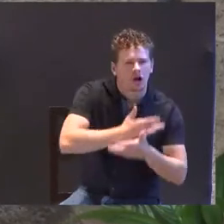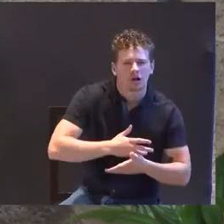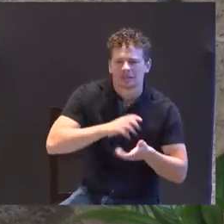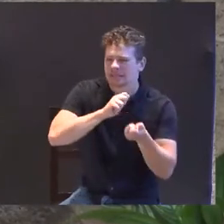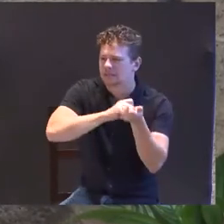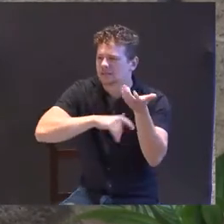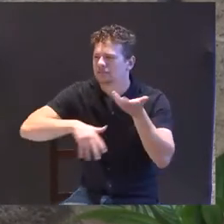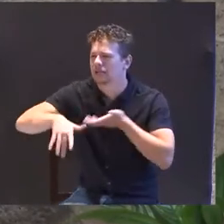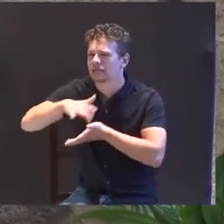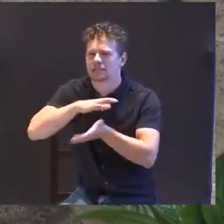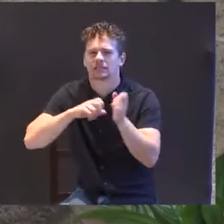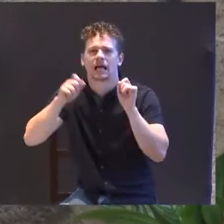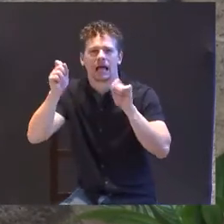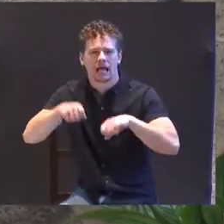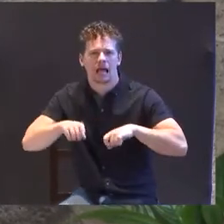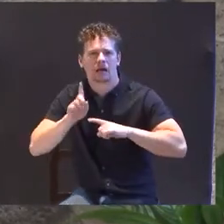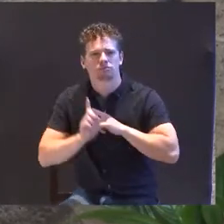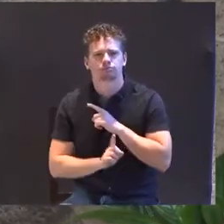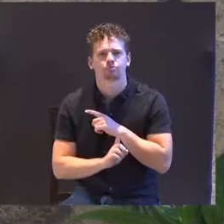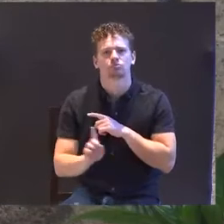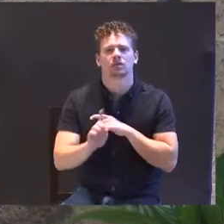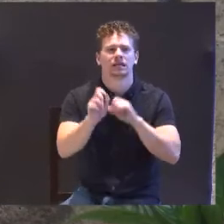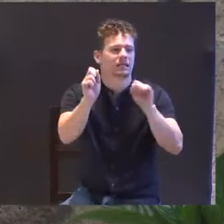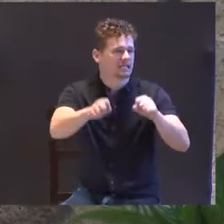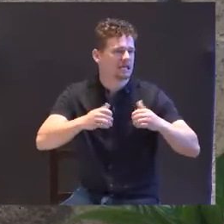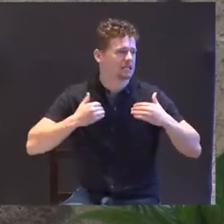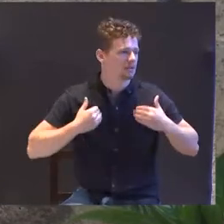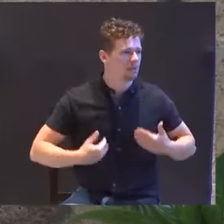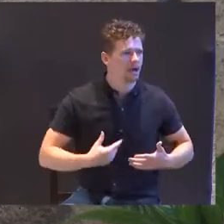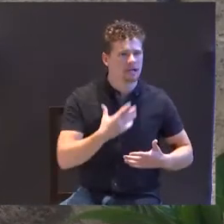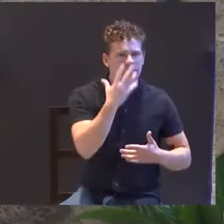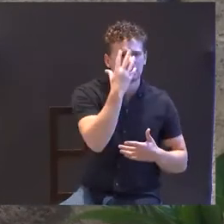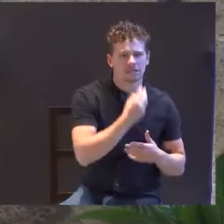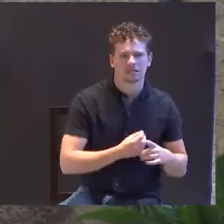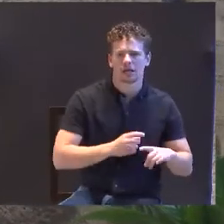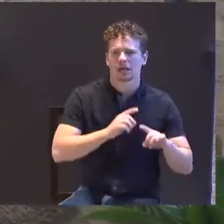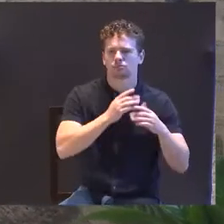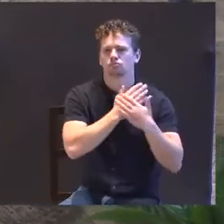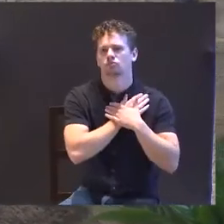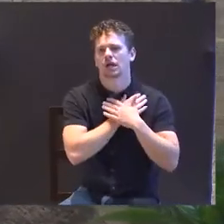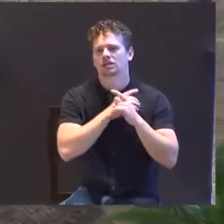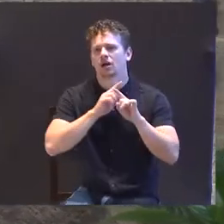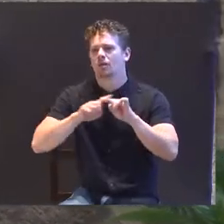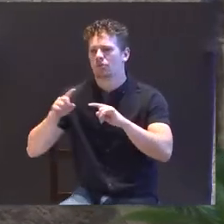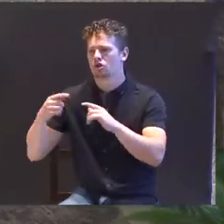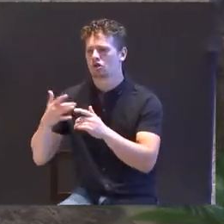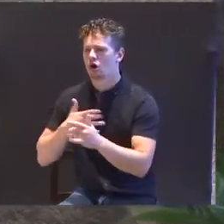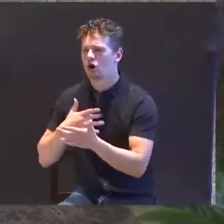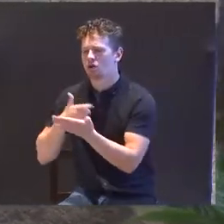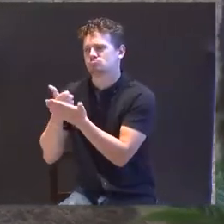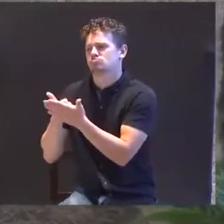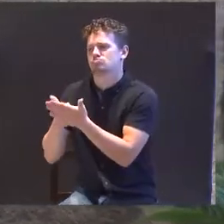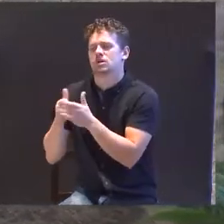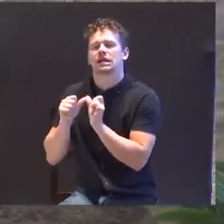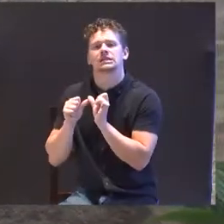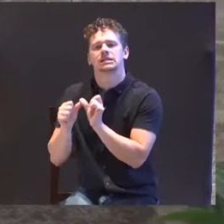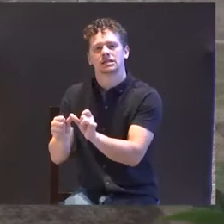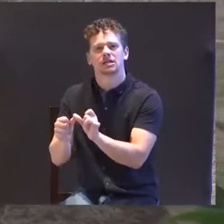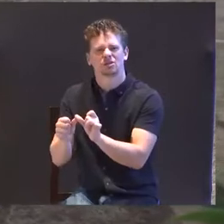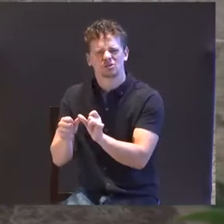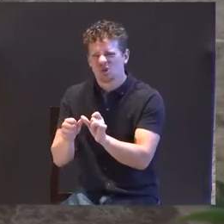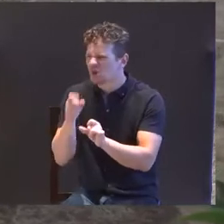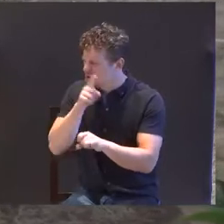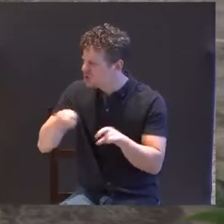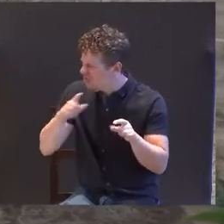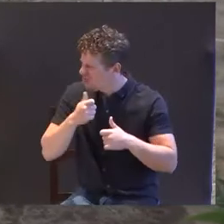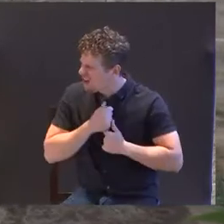though the body sleep, the heart will never rest. Don't you love that? We know without a doubt that feeling